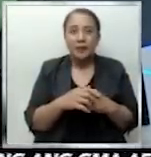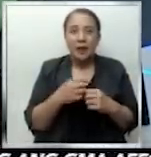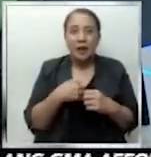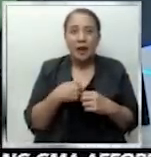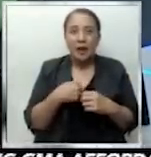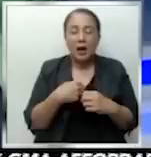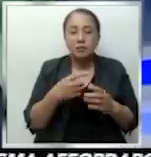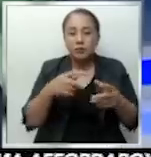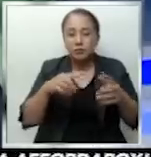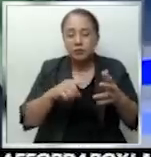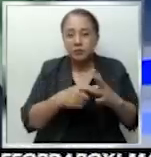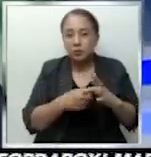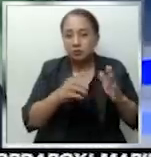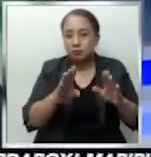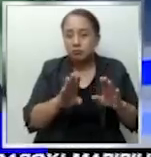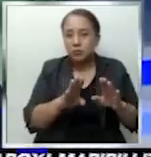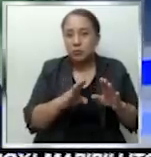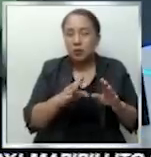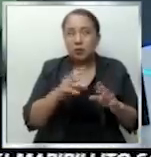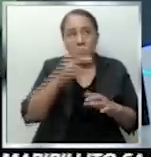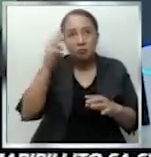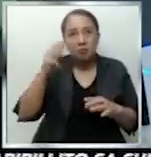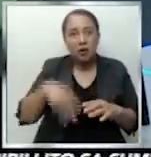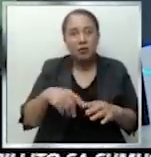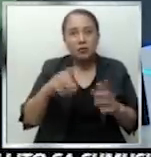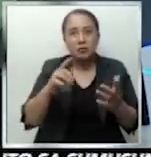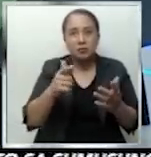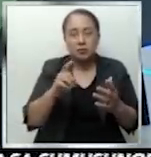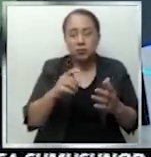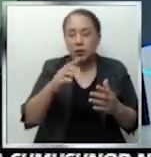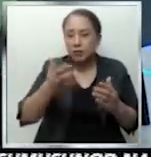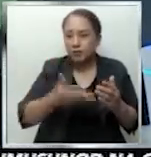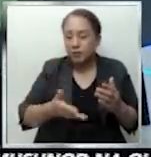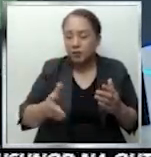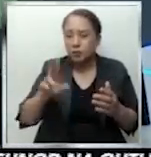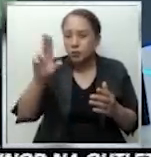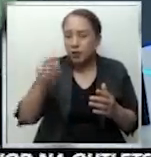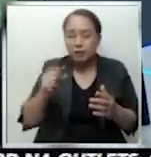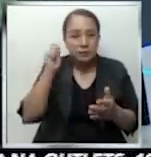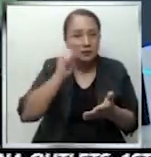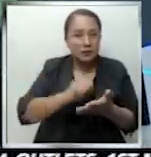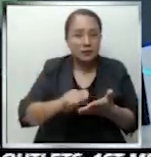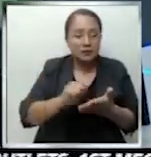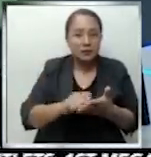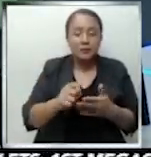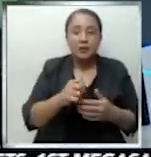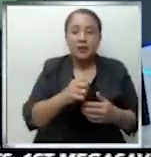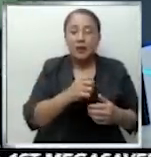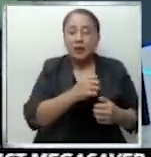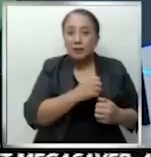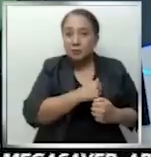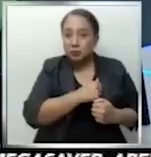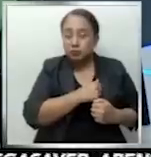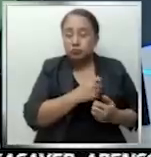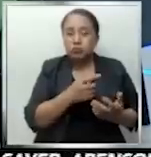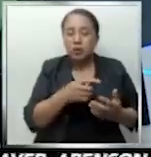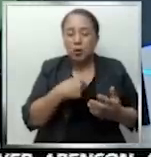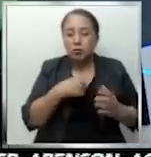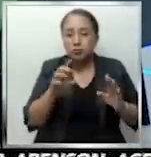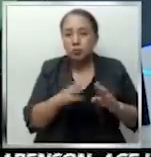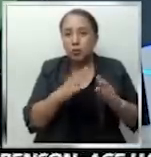this month on March 20th. We're going to invite our U.S. Secretary of the Air Force to do a groundbreaking on